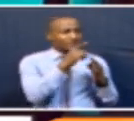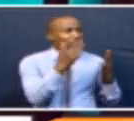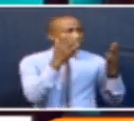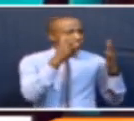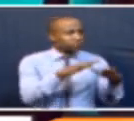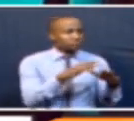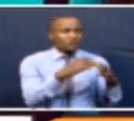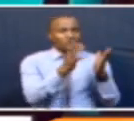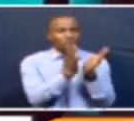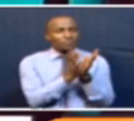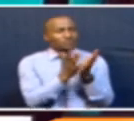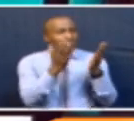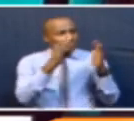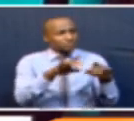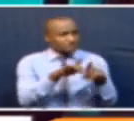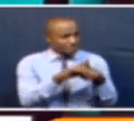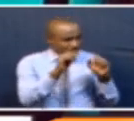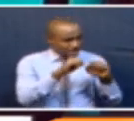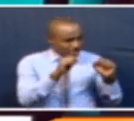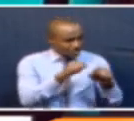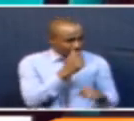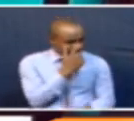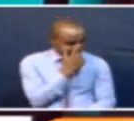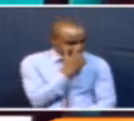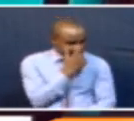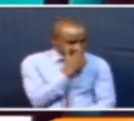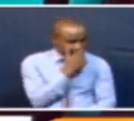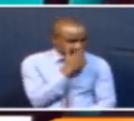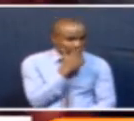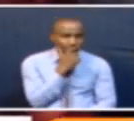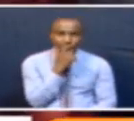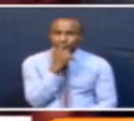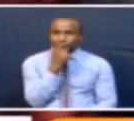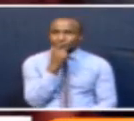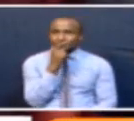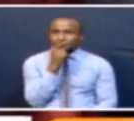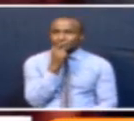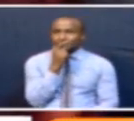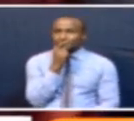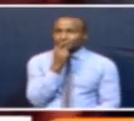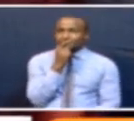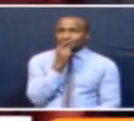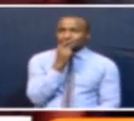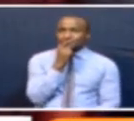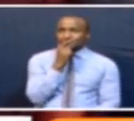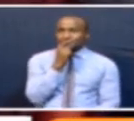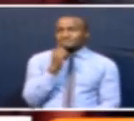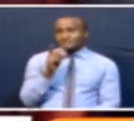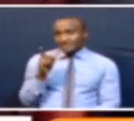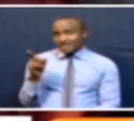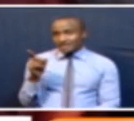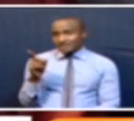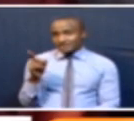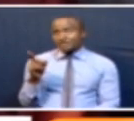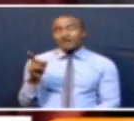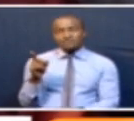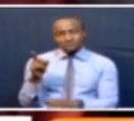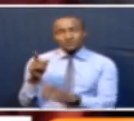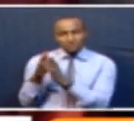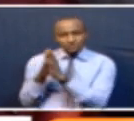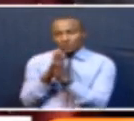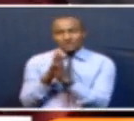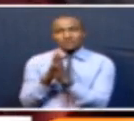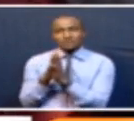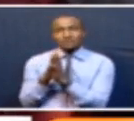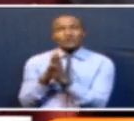does the community. Would you agree? That that's a point that has come, that